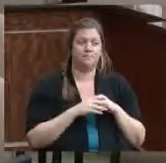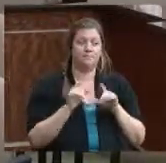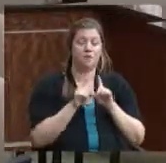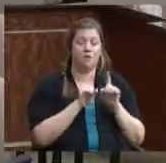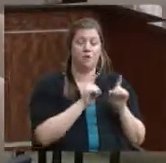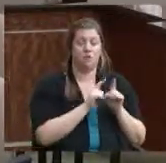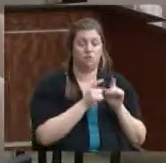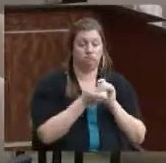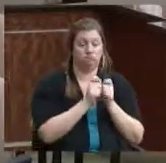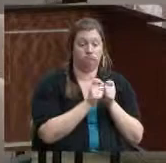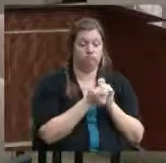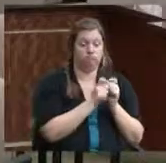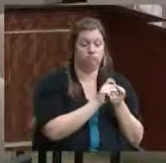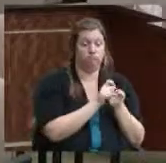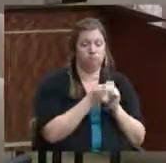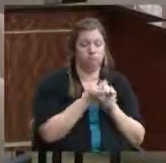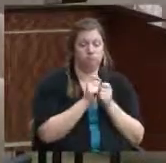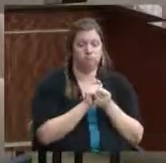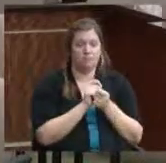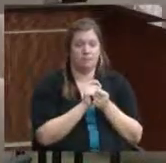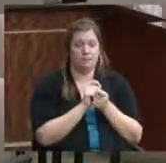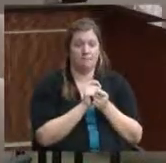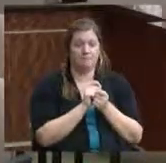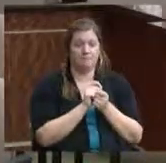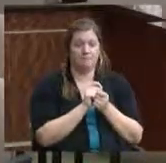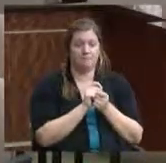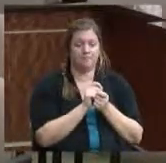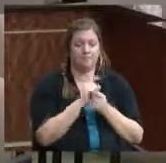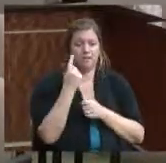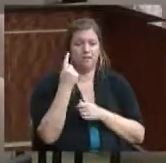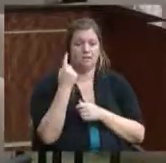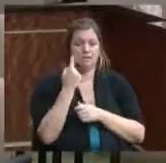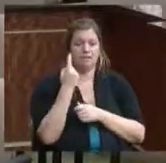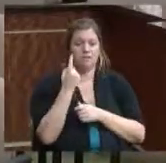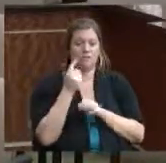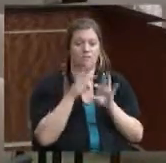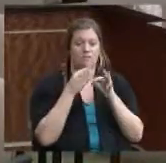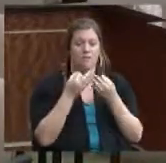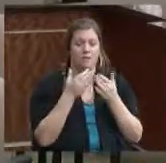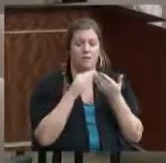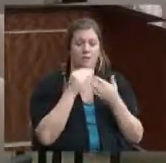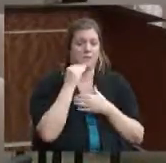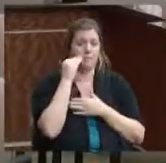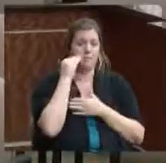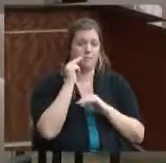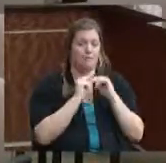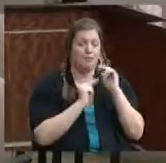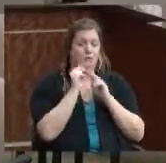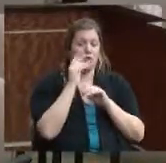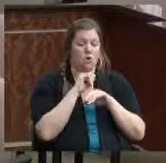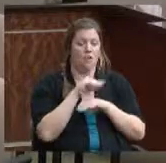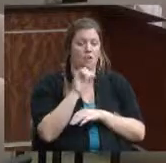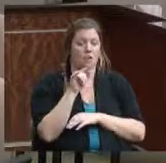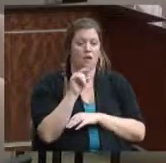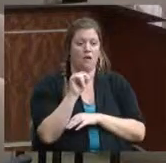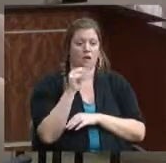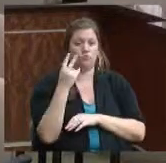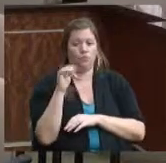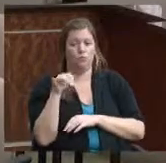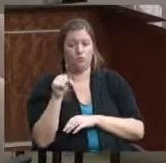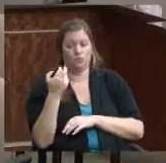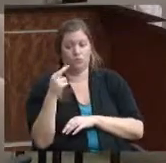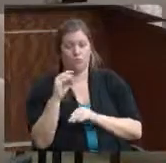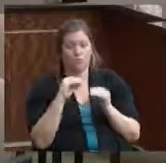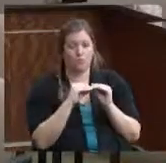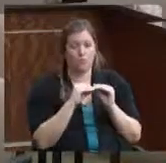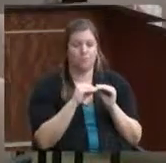also modifying exemptions. Single-family residences or an accessory building on a lot of 2 acres or